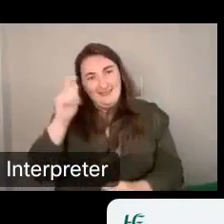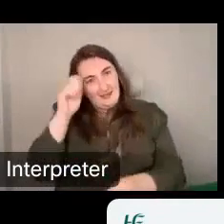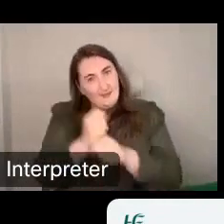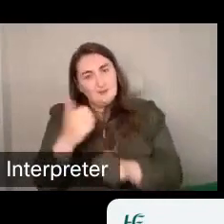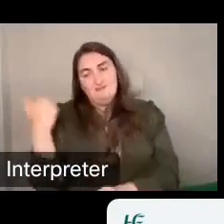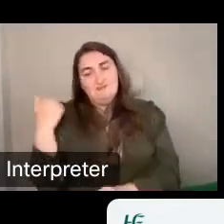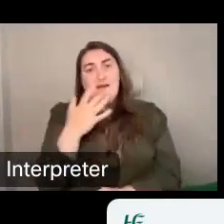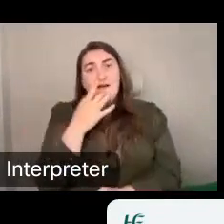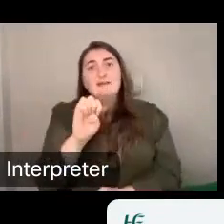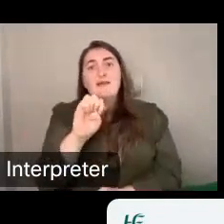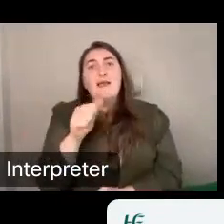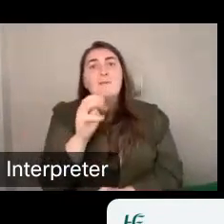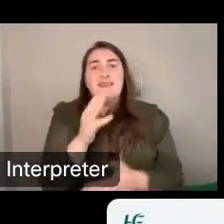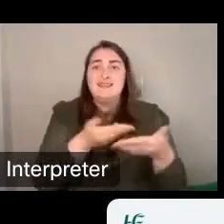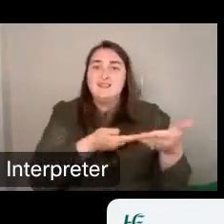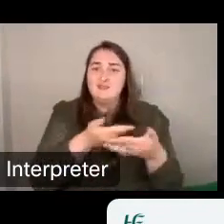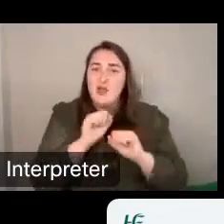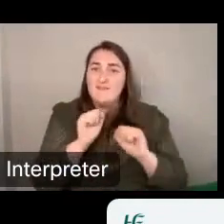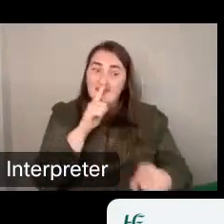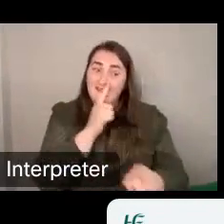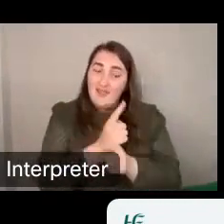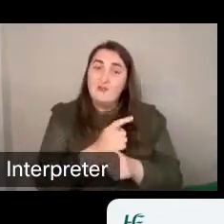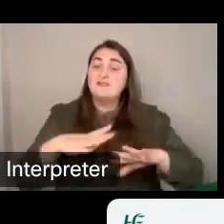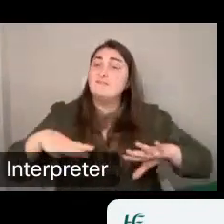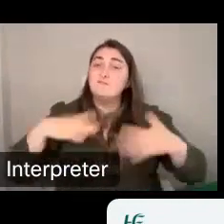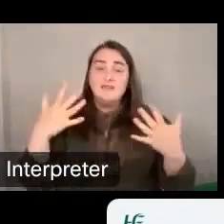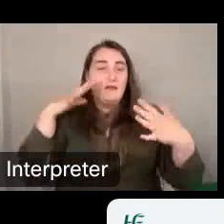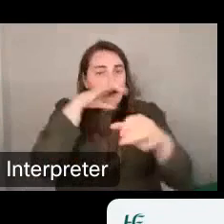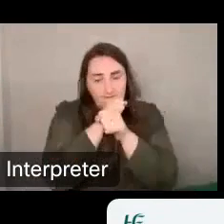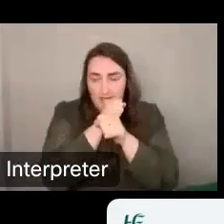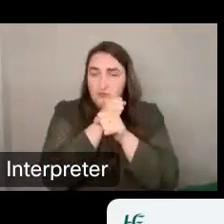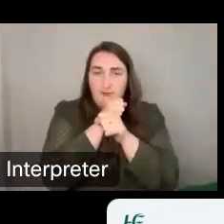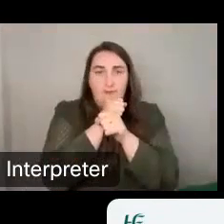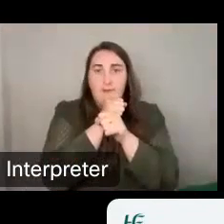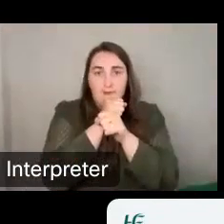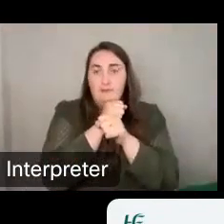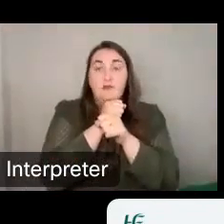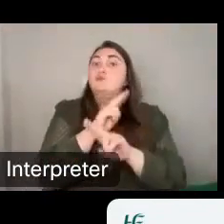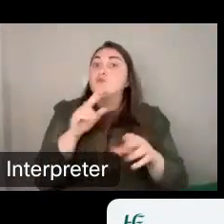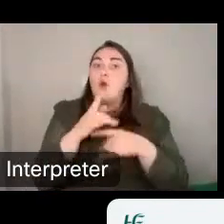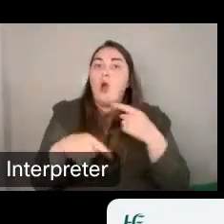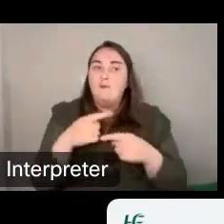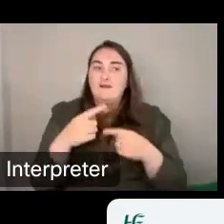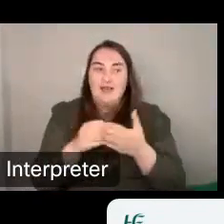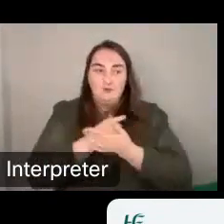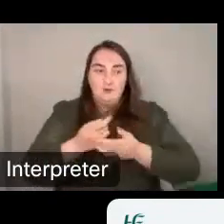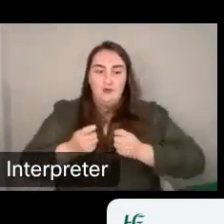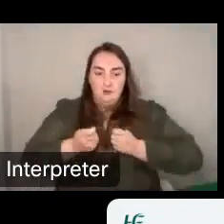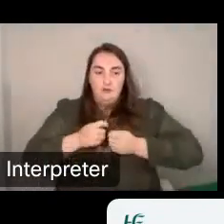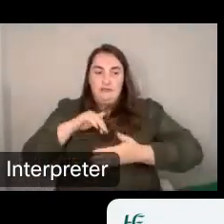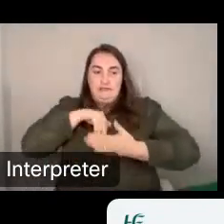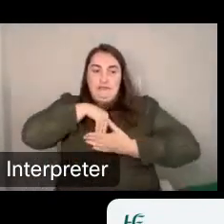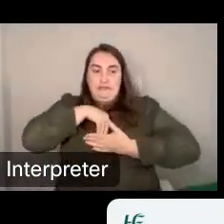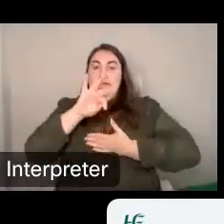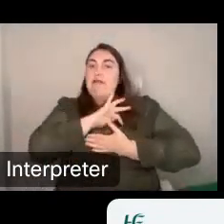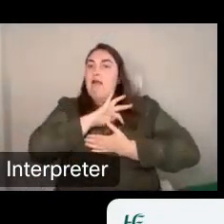counselling service, because that service is available to you. It's free and it's confidential, and you don't always have to manage that stuff all on your own. I always say